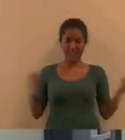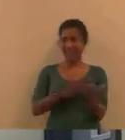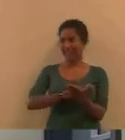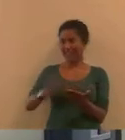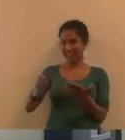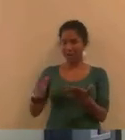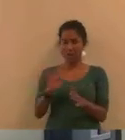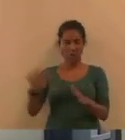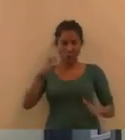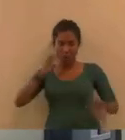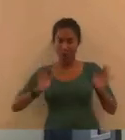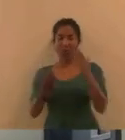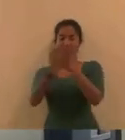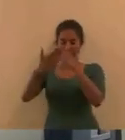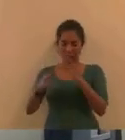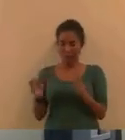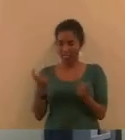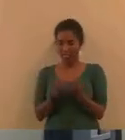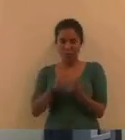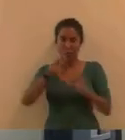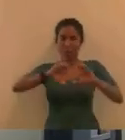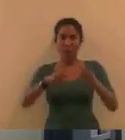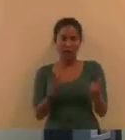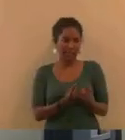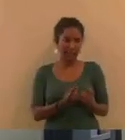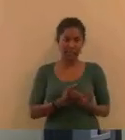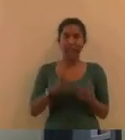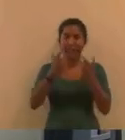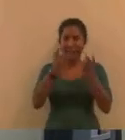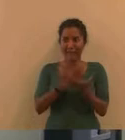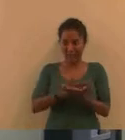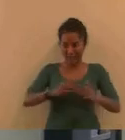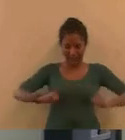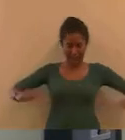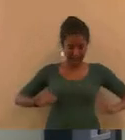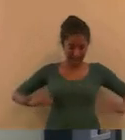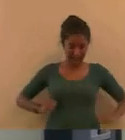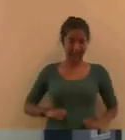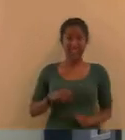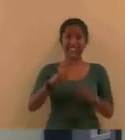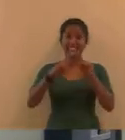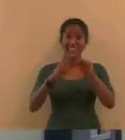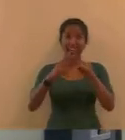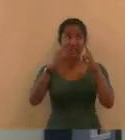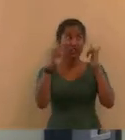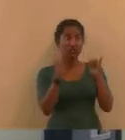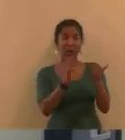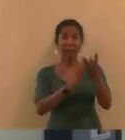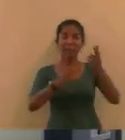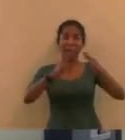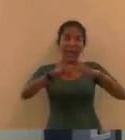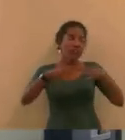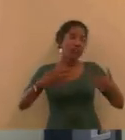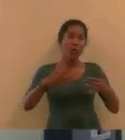bump into anything or break anything. The second thing you need to do is just check with a parent or guardian, whoever's at home, to make sure